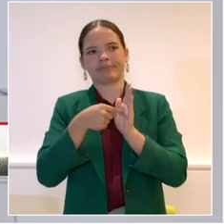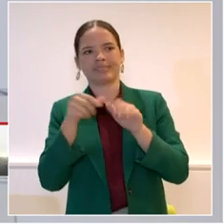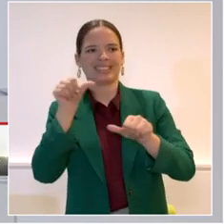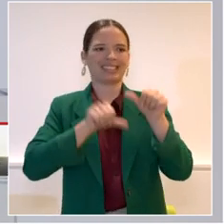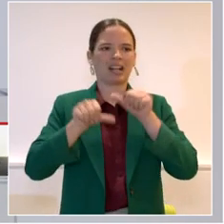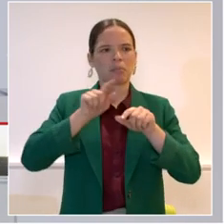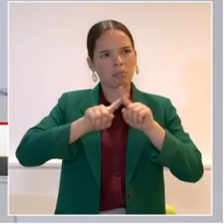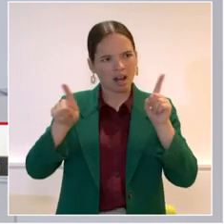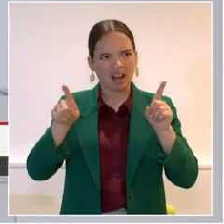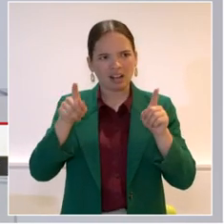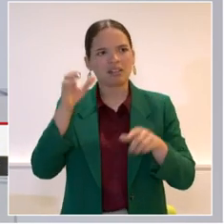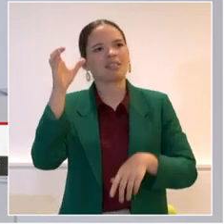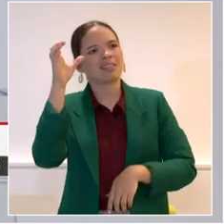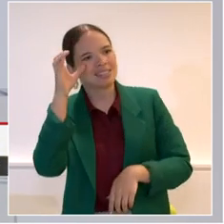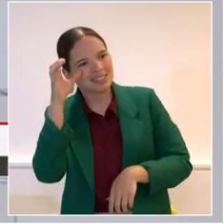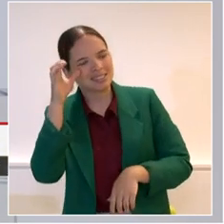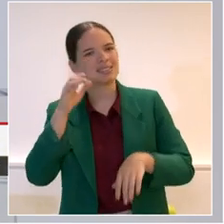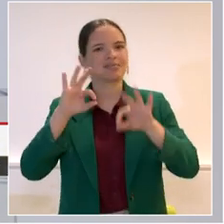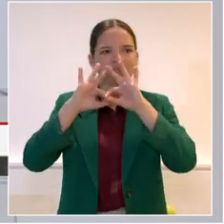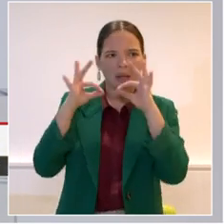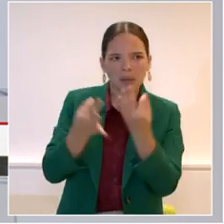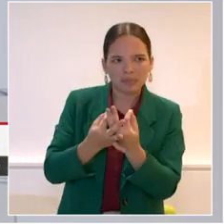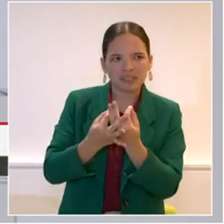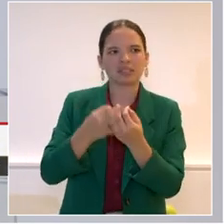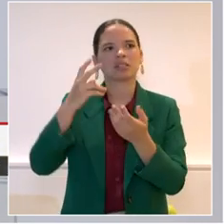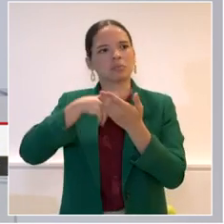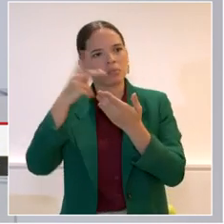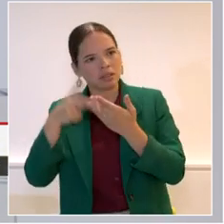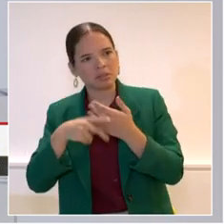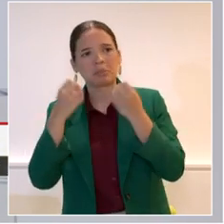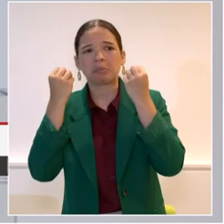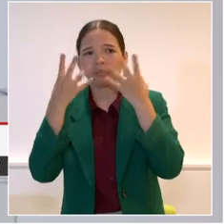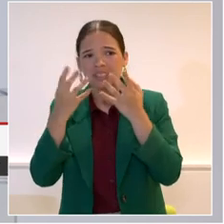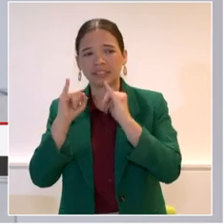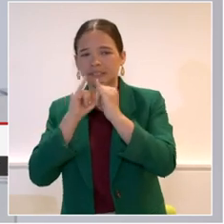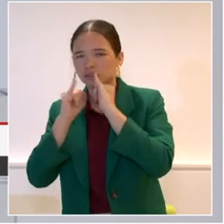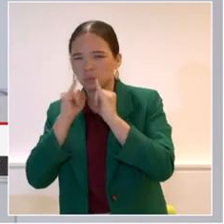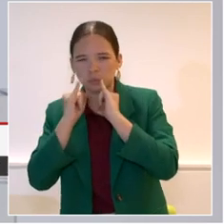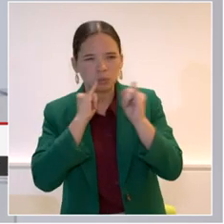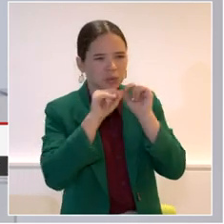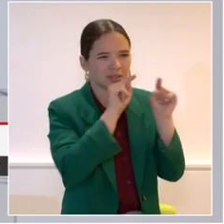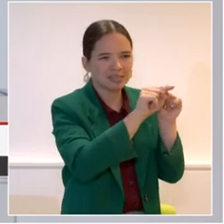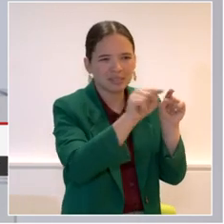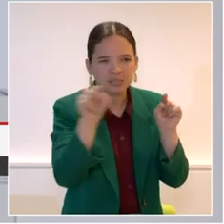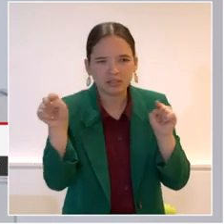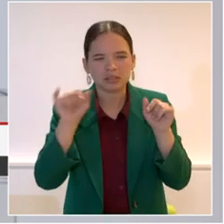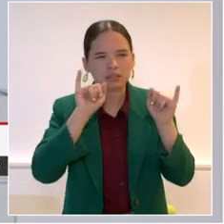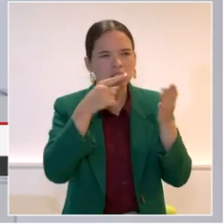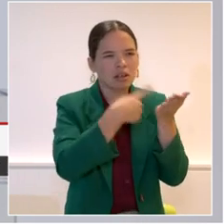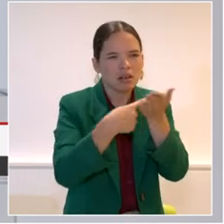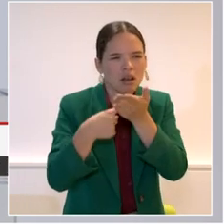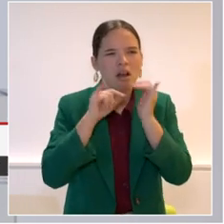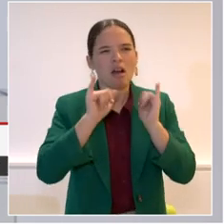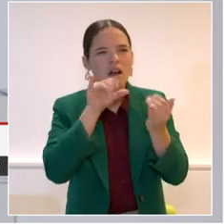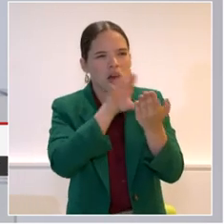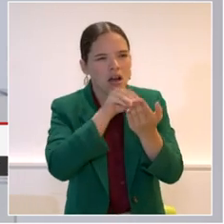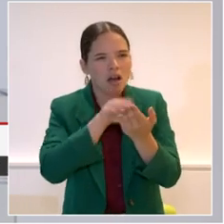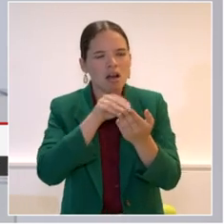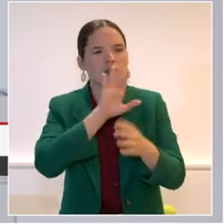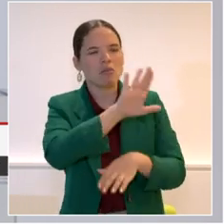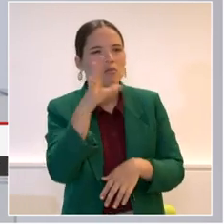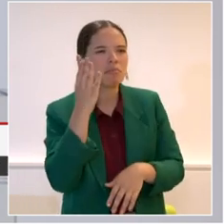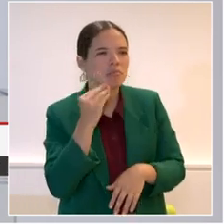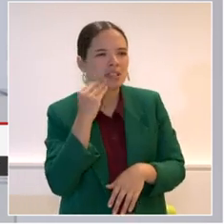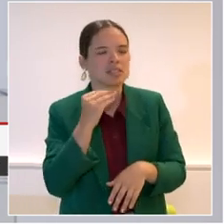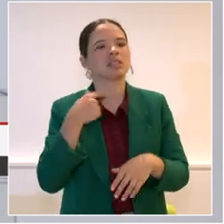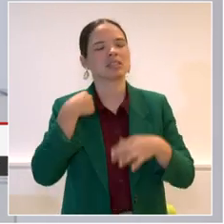voices of families in our programs. We did countless interviews and focus groups, and every policy decision we made it